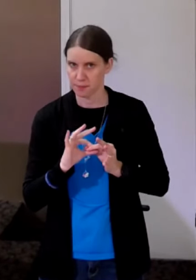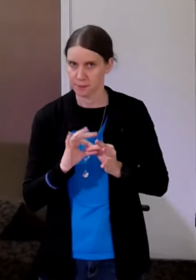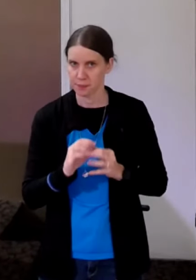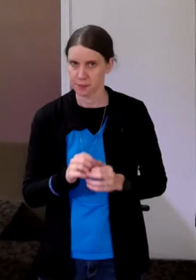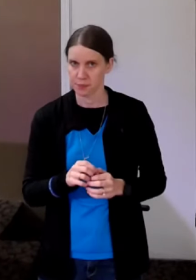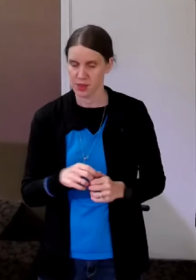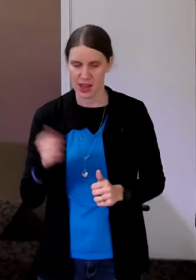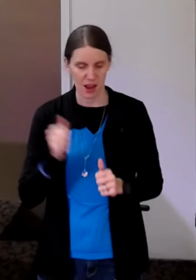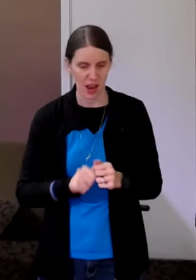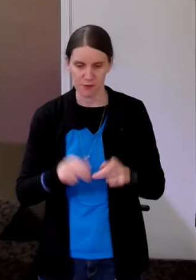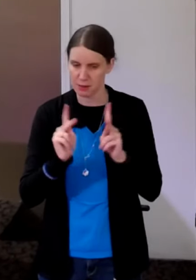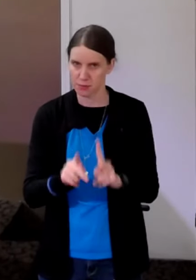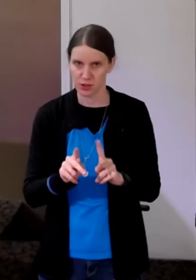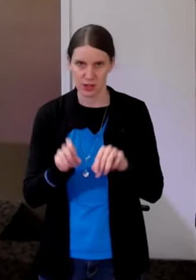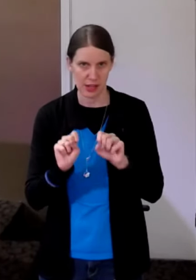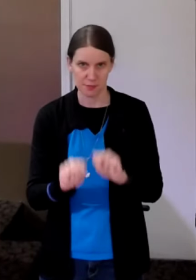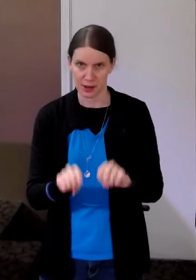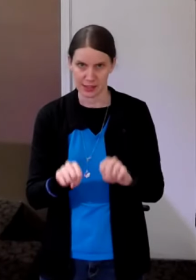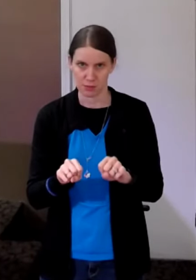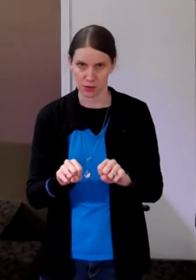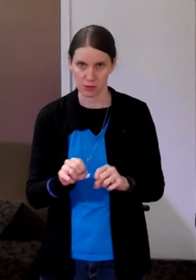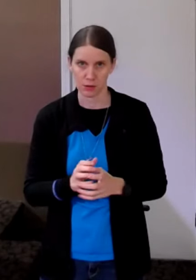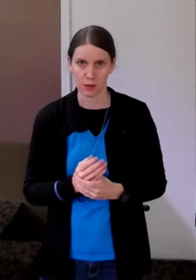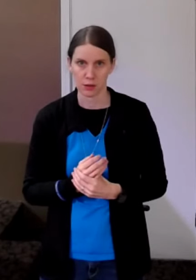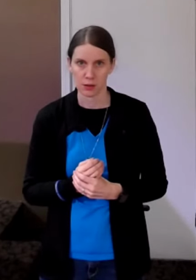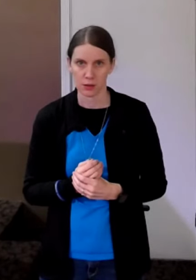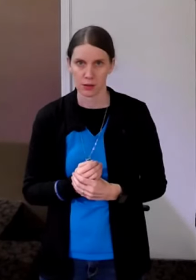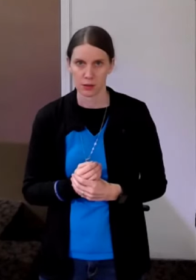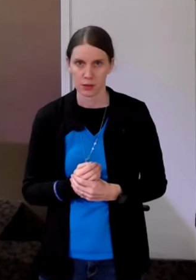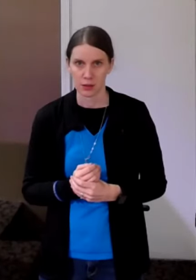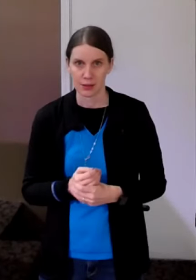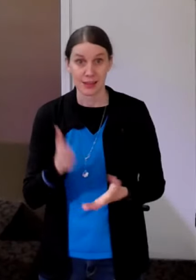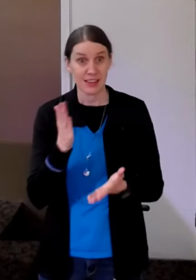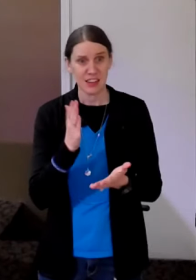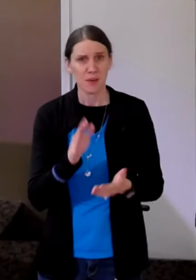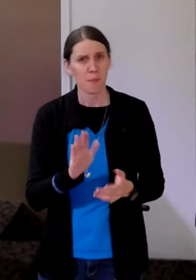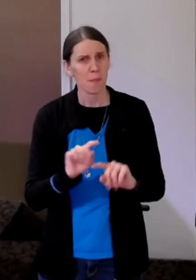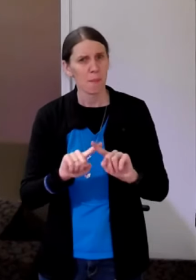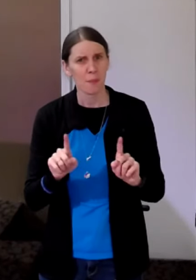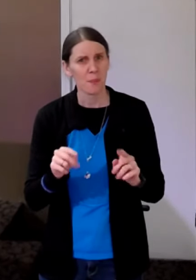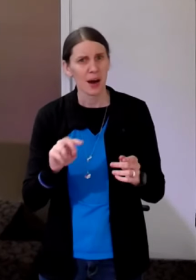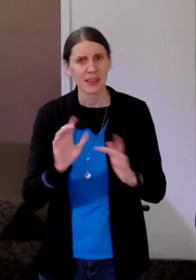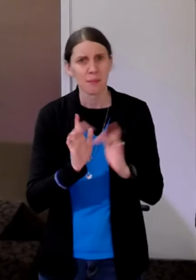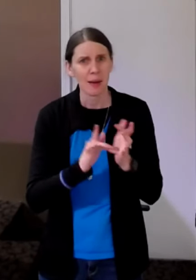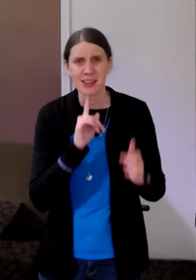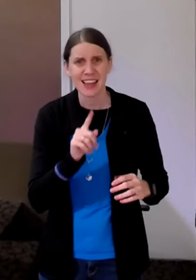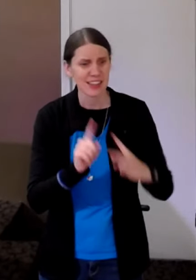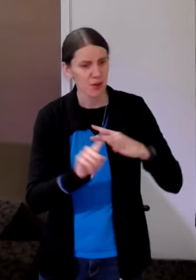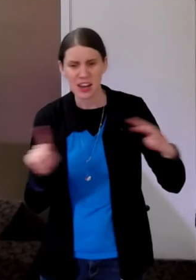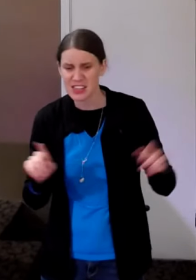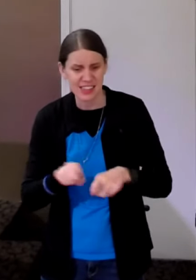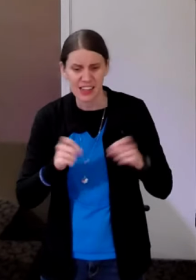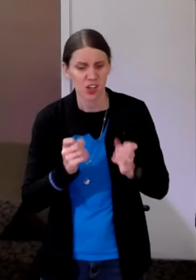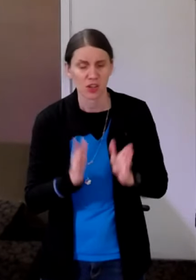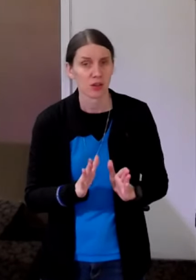with everybody we can in this world. He says, wait a minute, stay away from sinners. No. Sinners are our